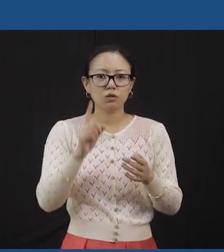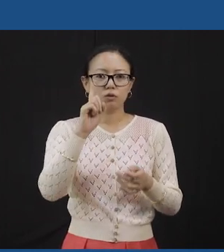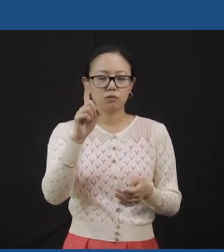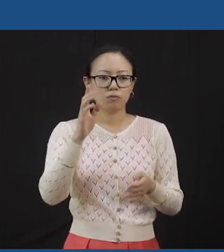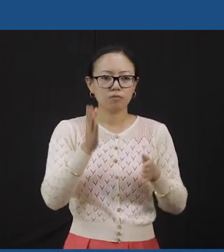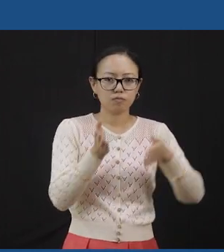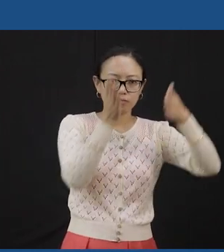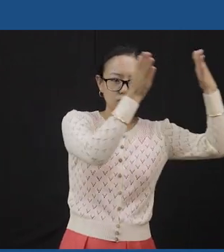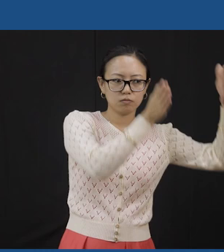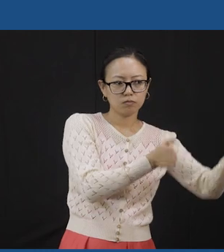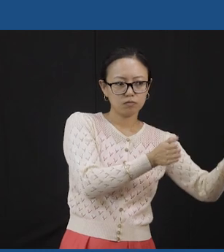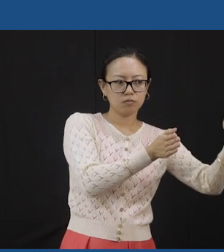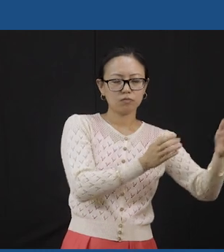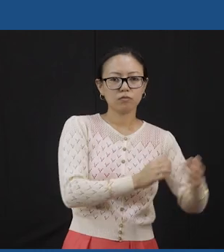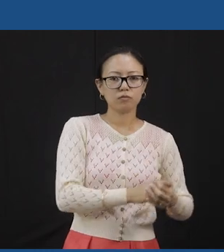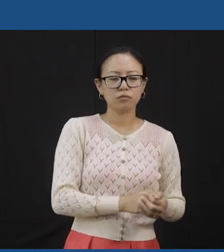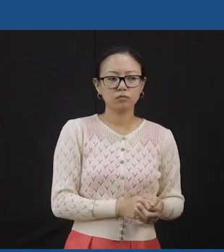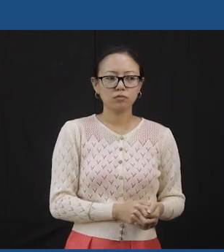is hundreds place.